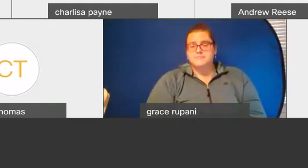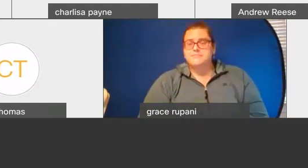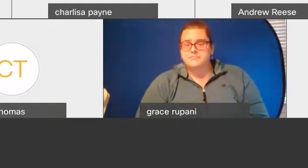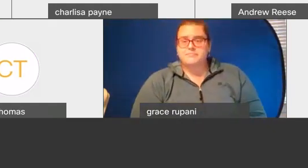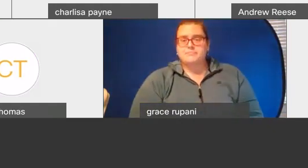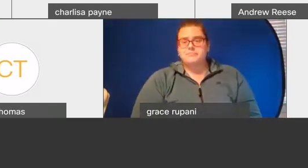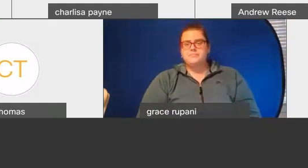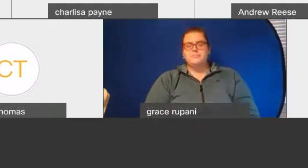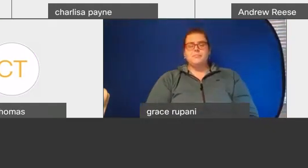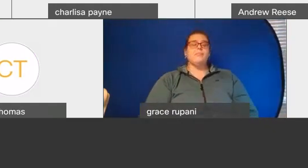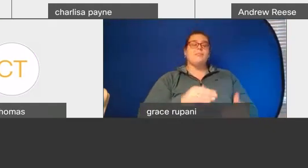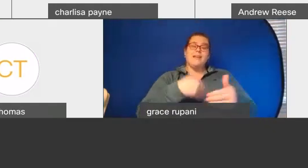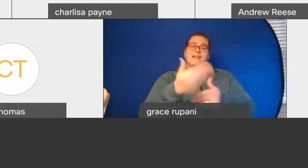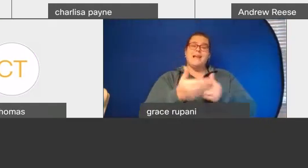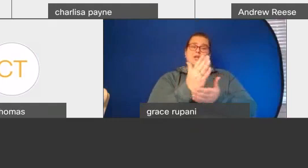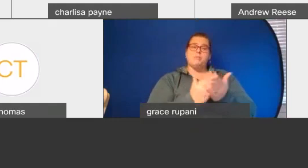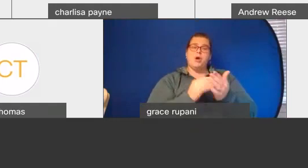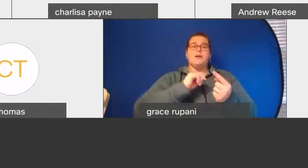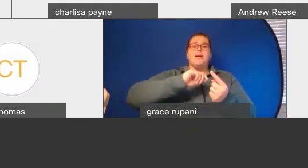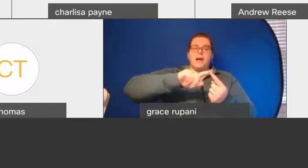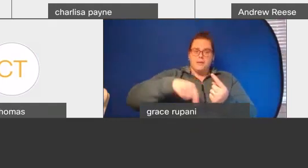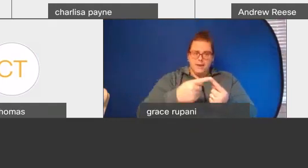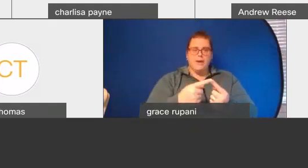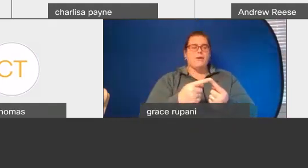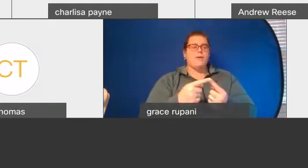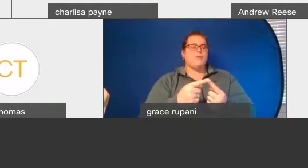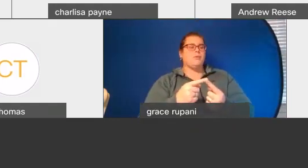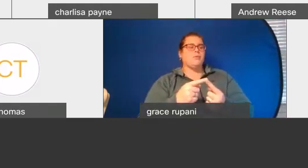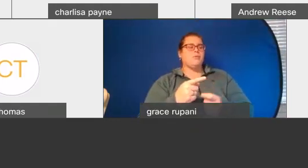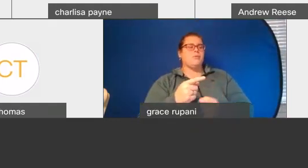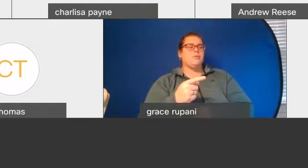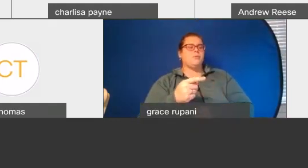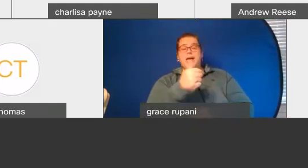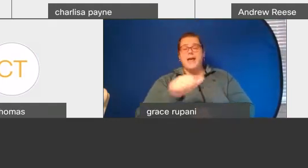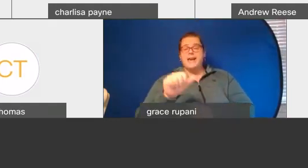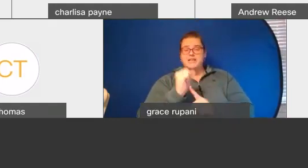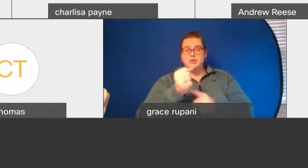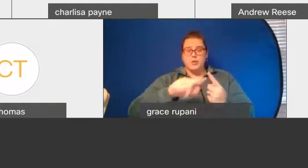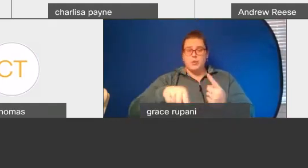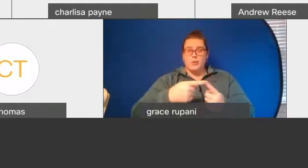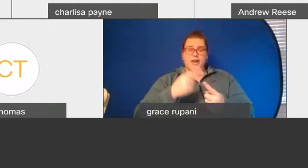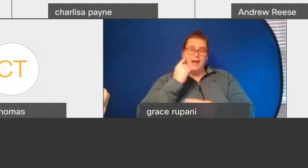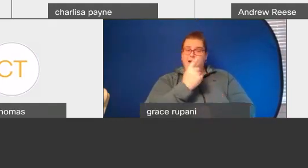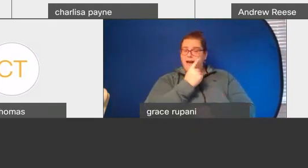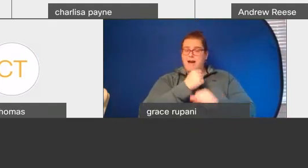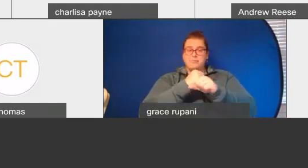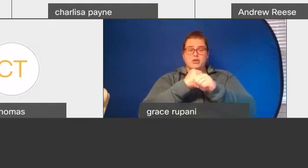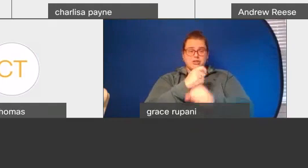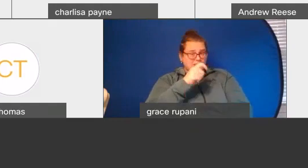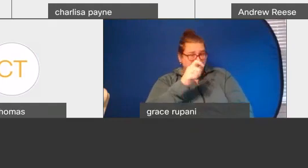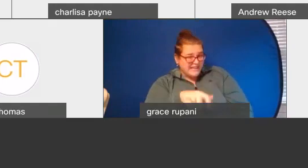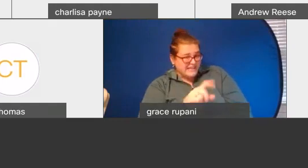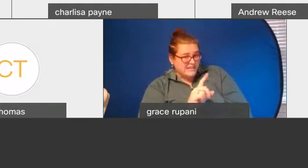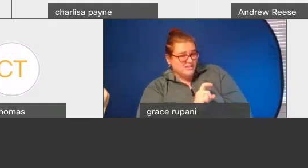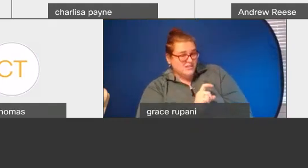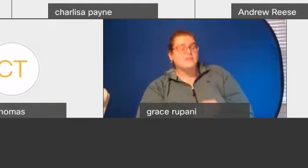is about, is there any instances where you do not need to wear eye protection? The instances when you don't need to wear eye